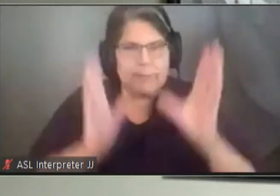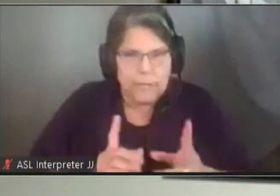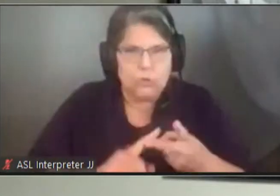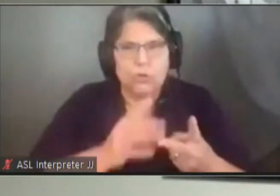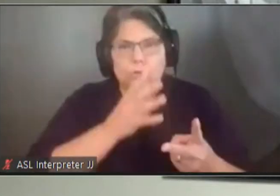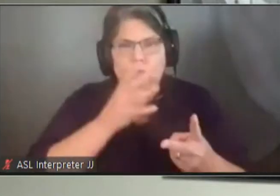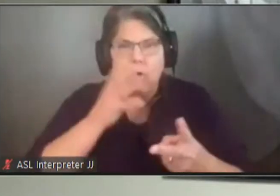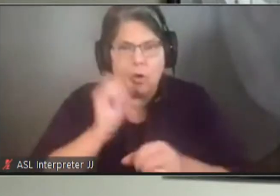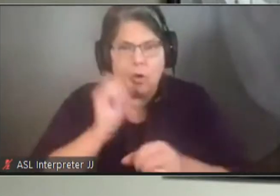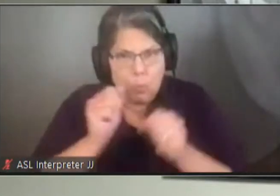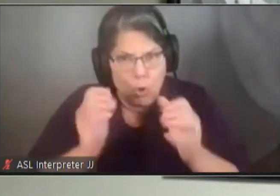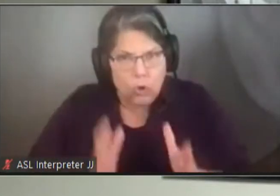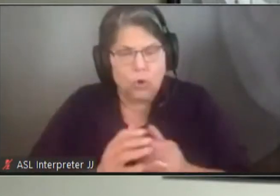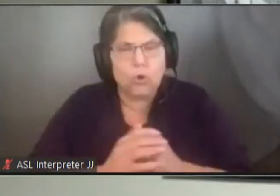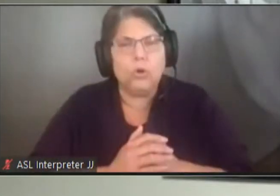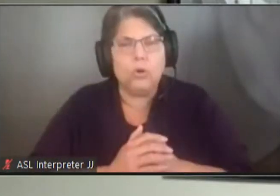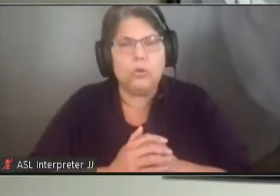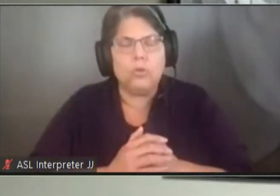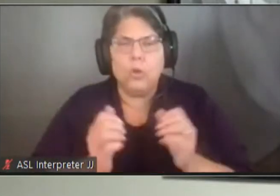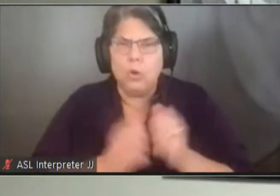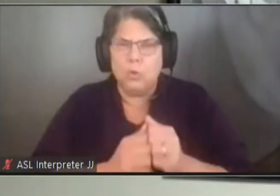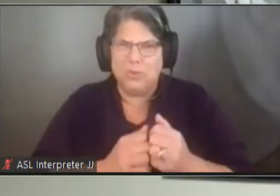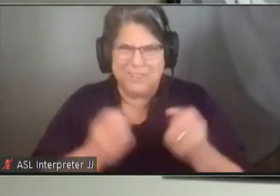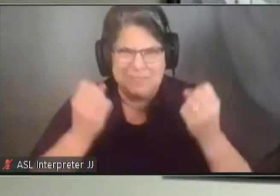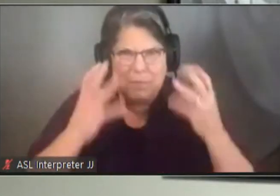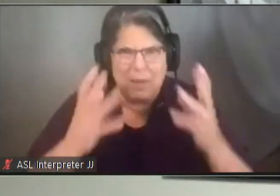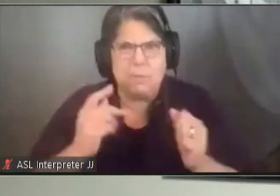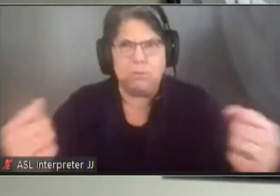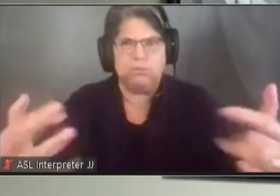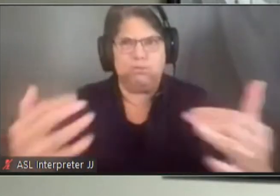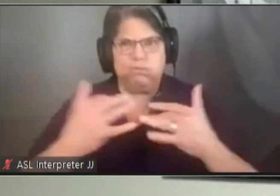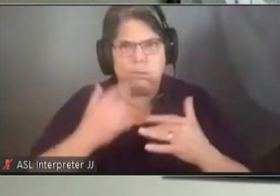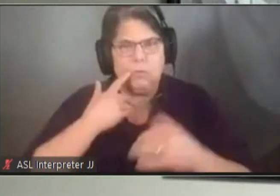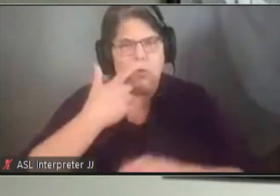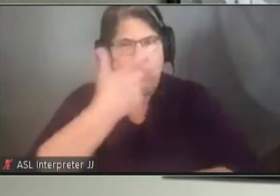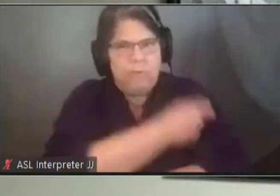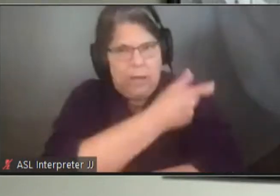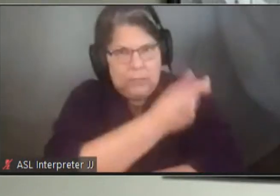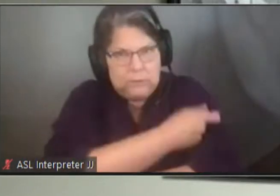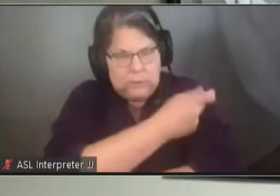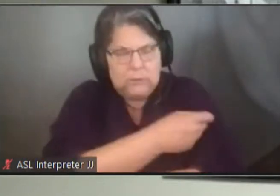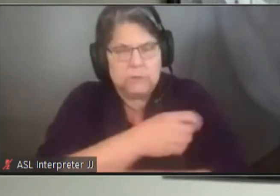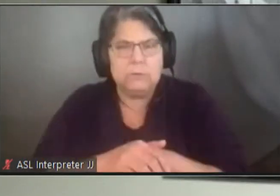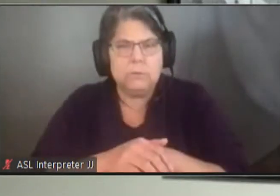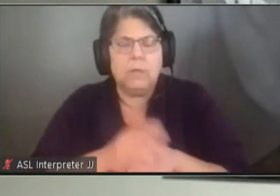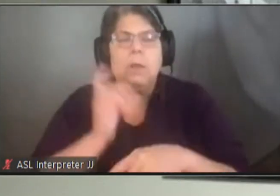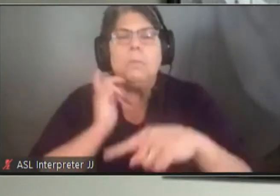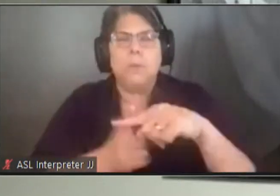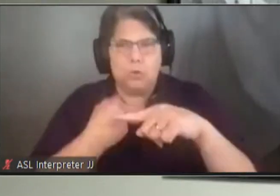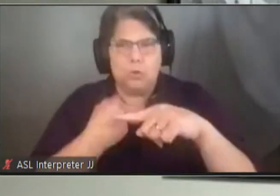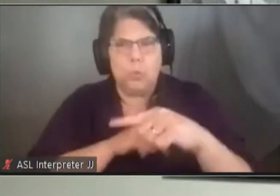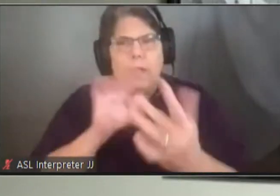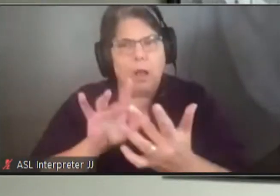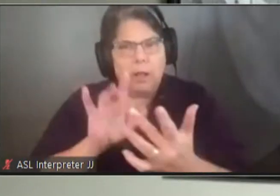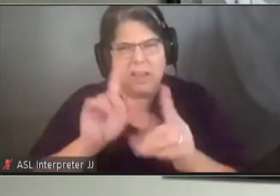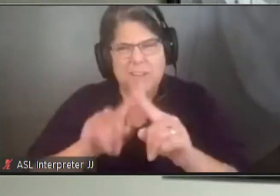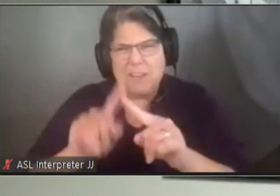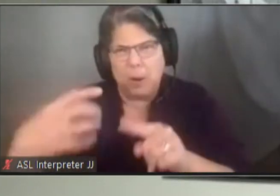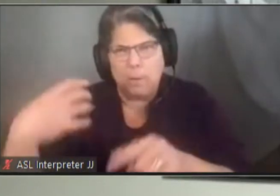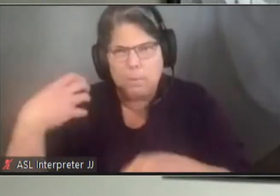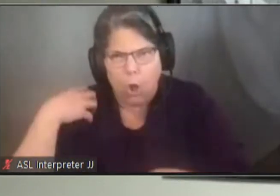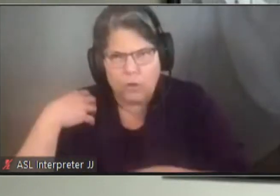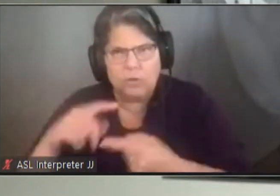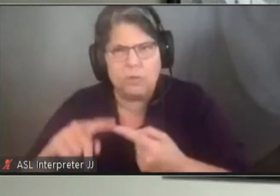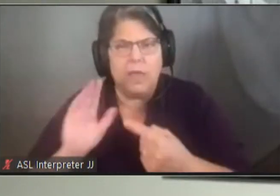workers, with our mass vaccine events. And we are contacting employers and our patients